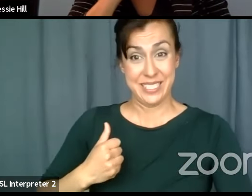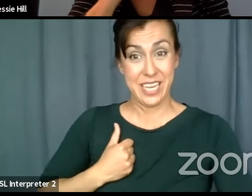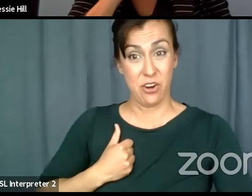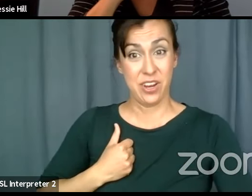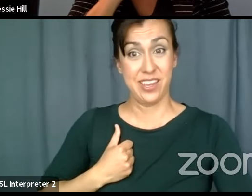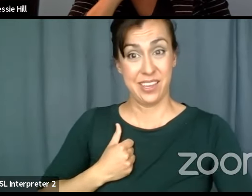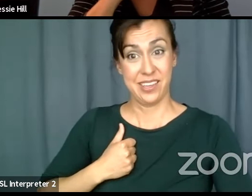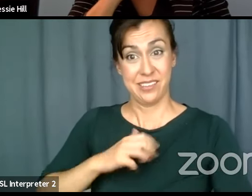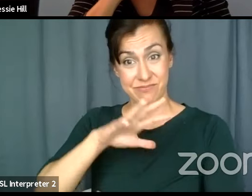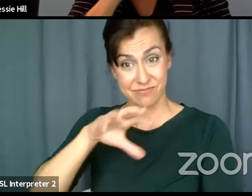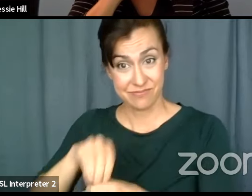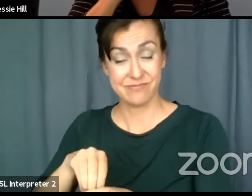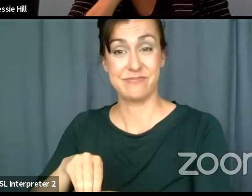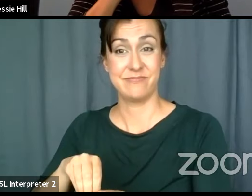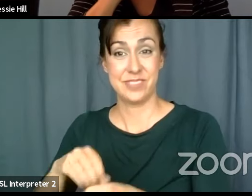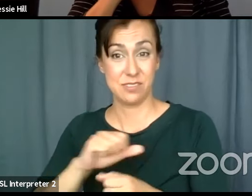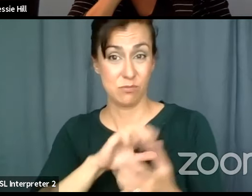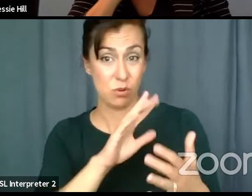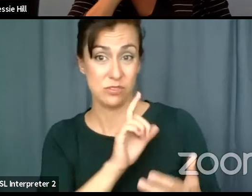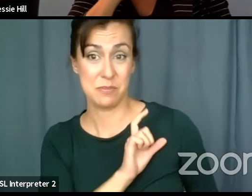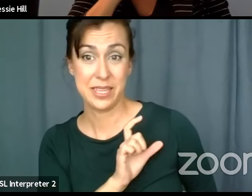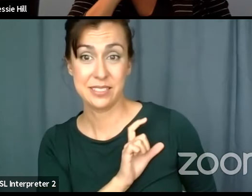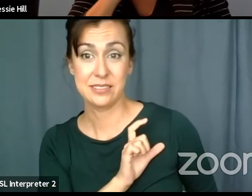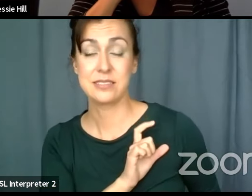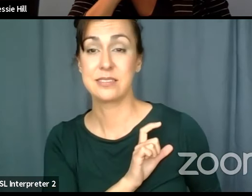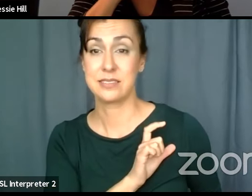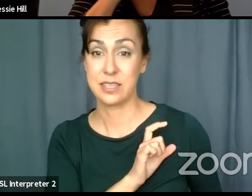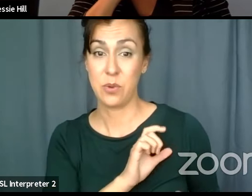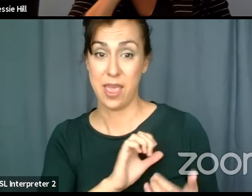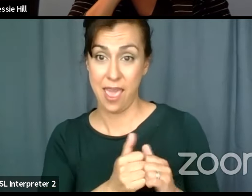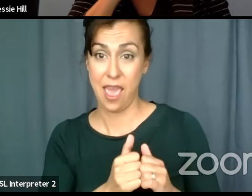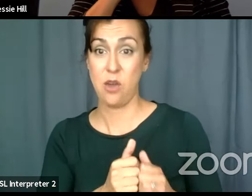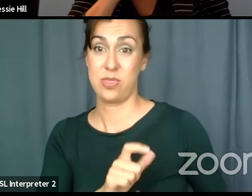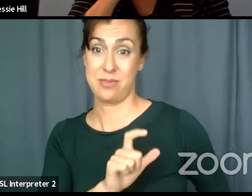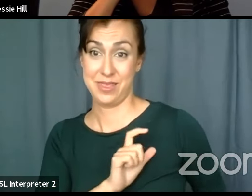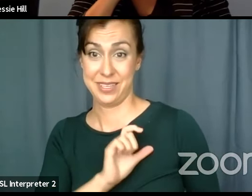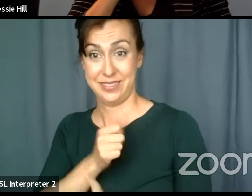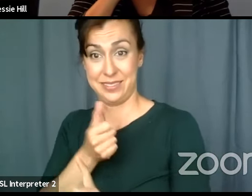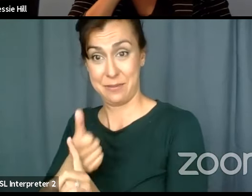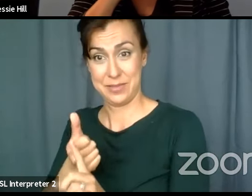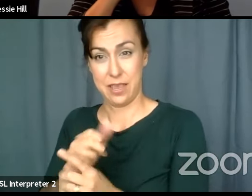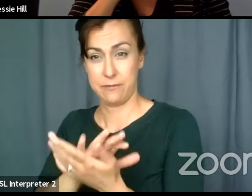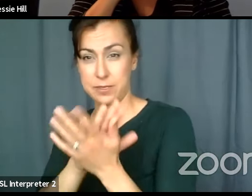where the militarization of the police itself